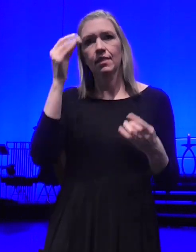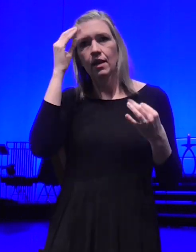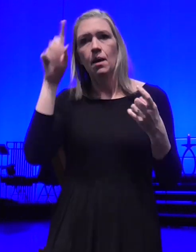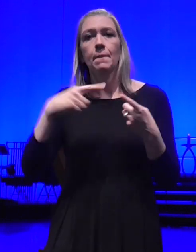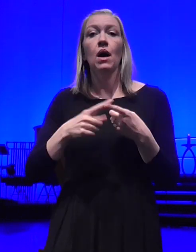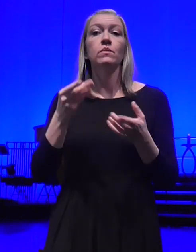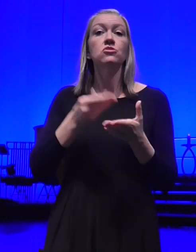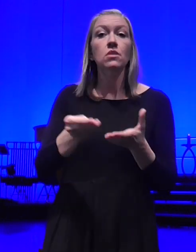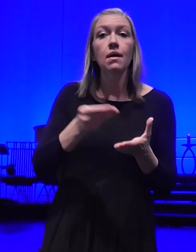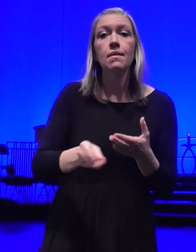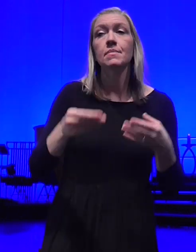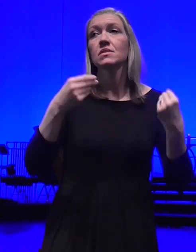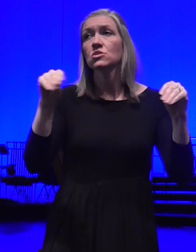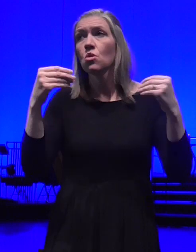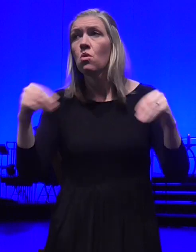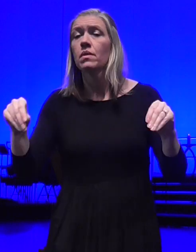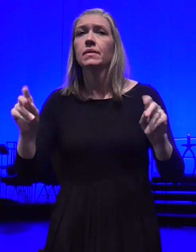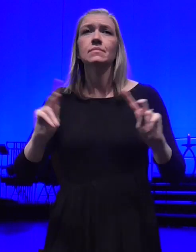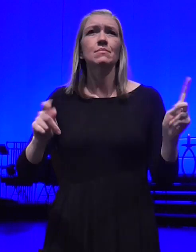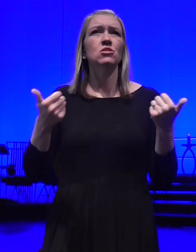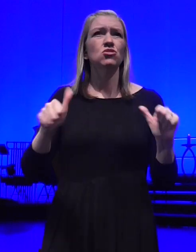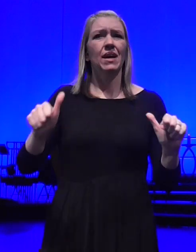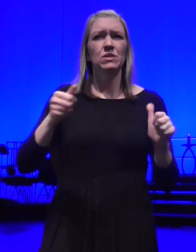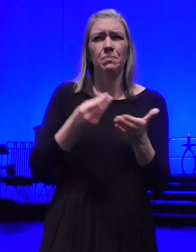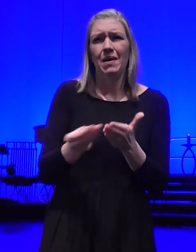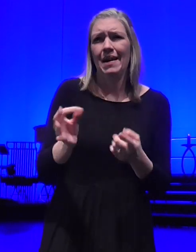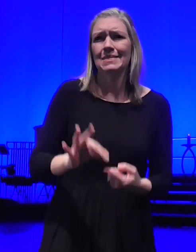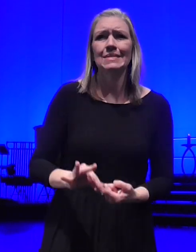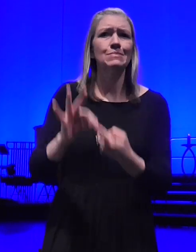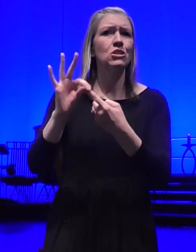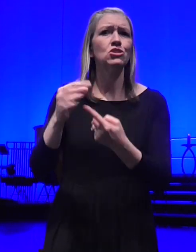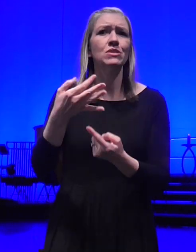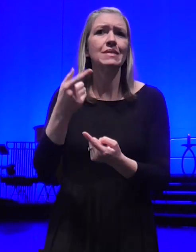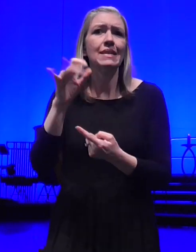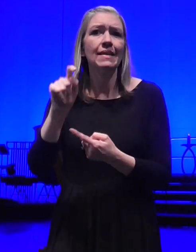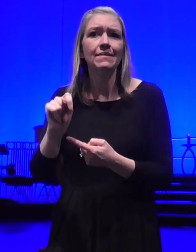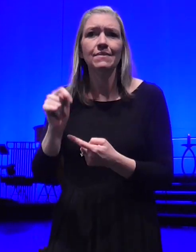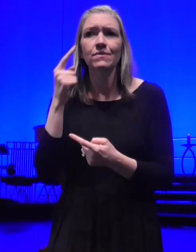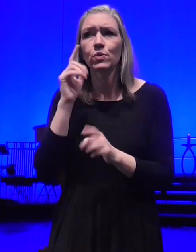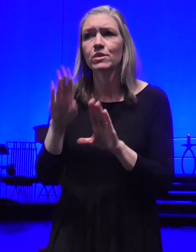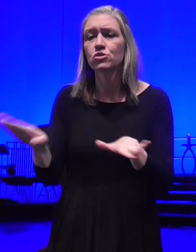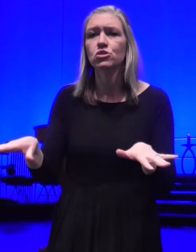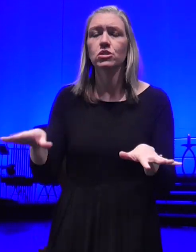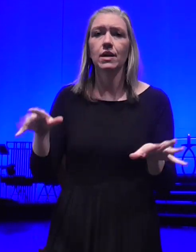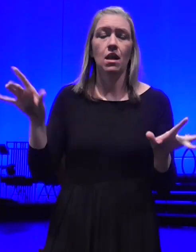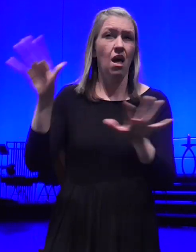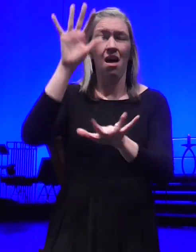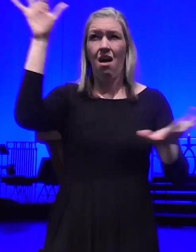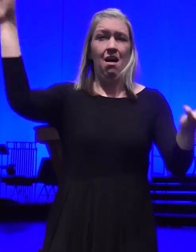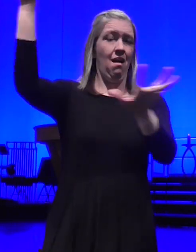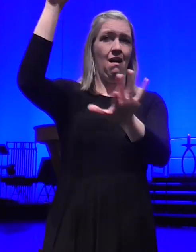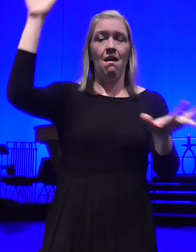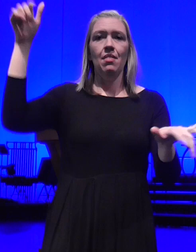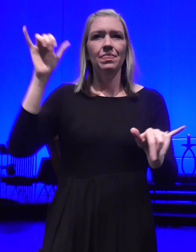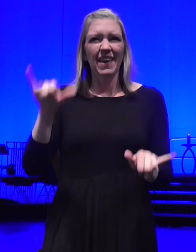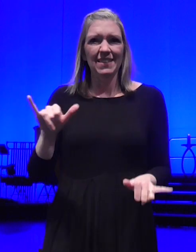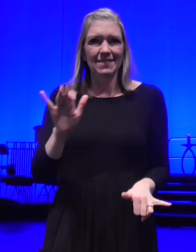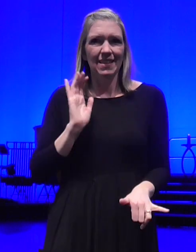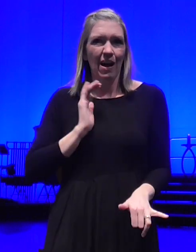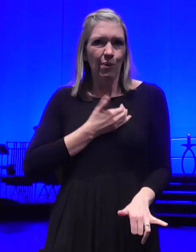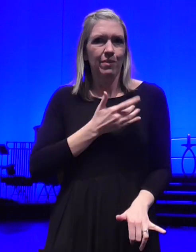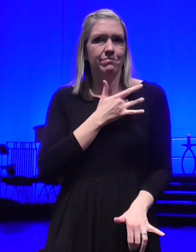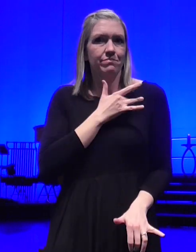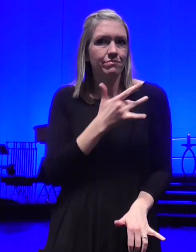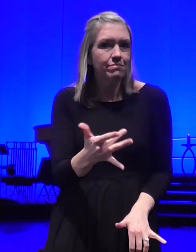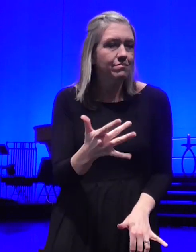are trying to get the last whatever special gift there is for the children this year. It's who we are. We seem to be